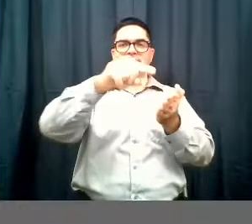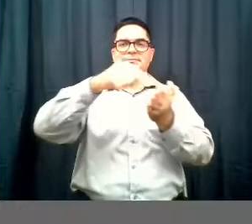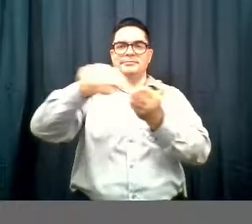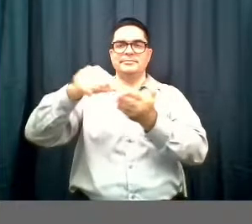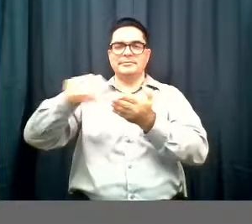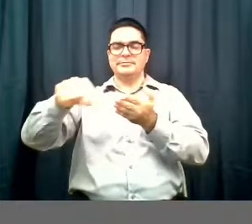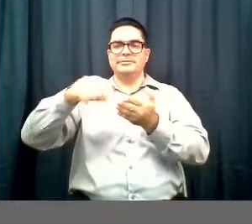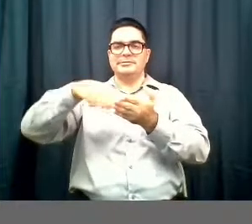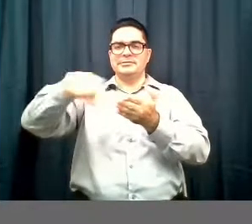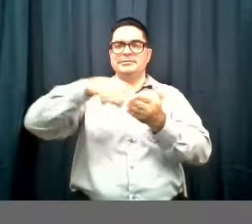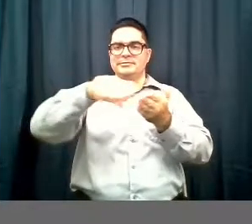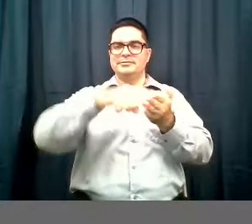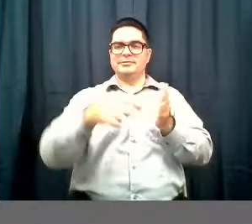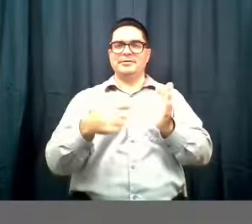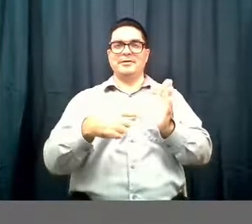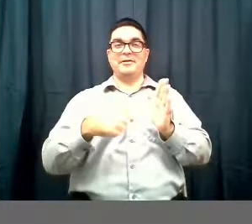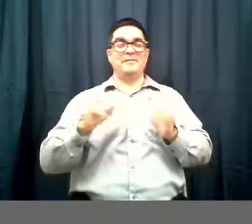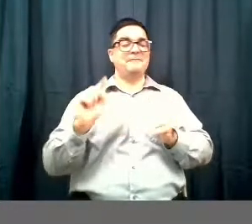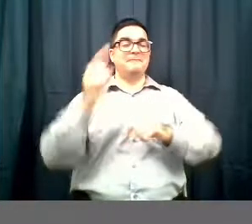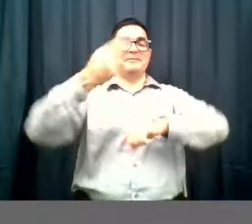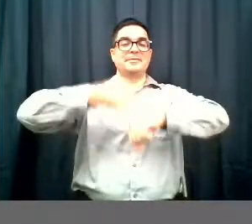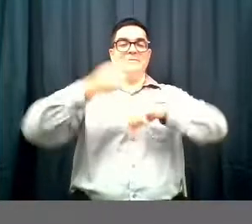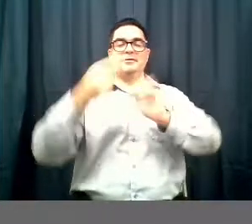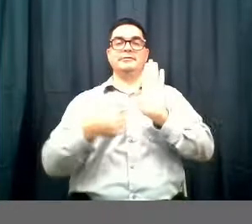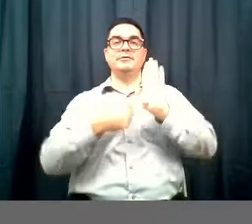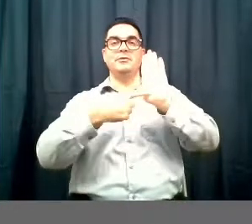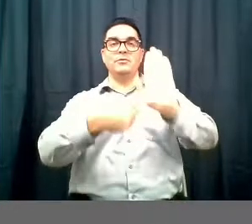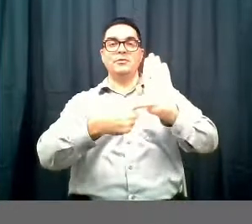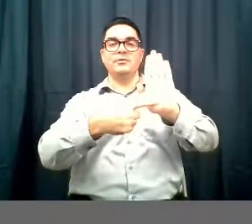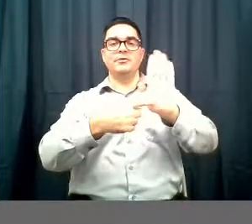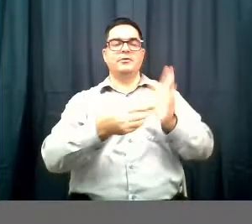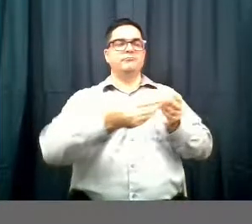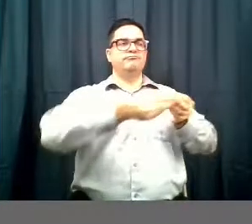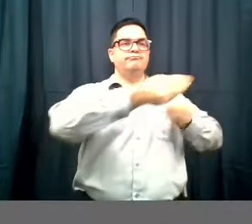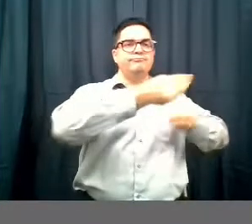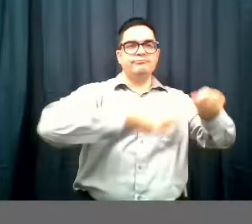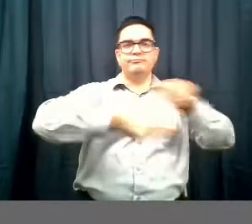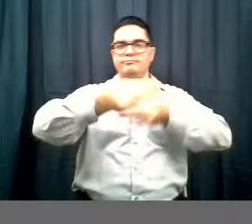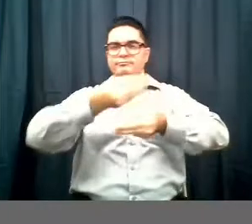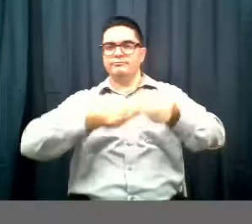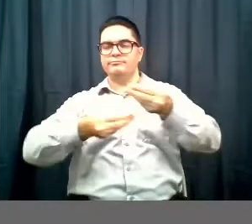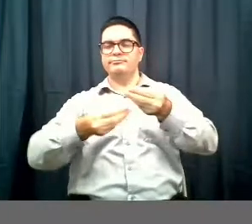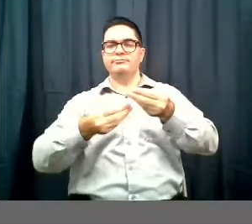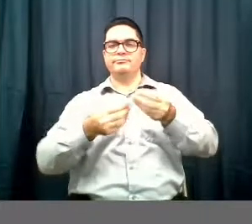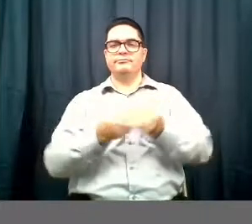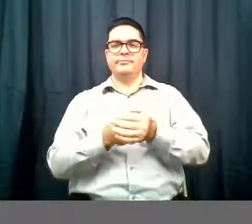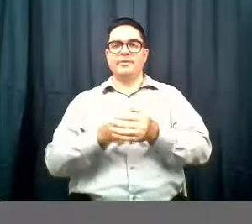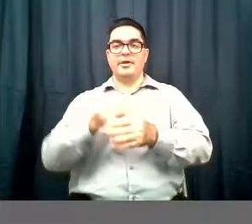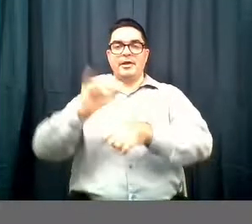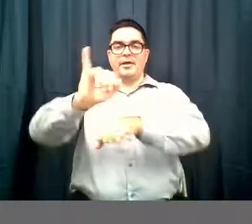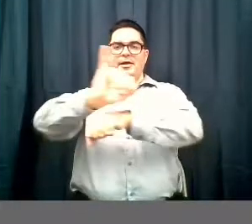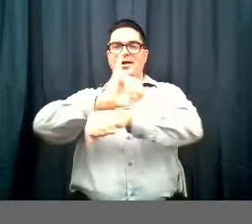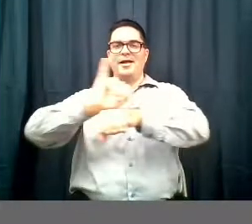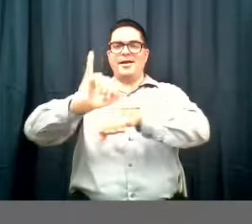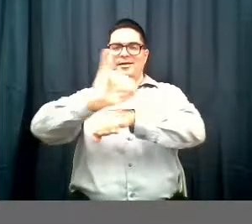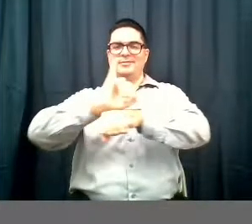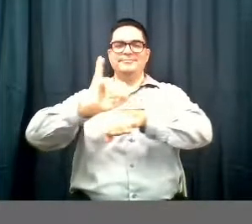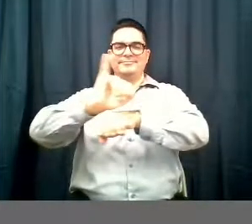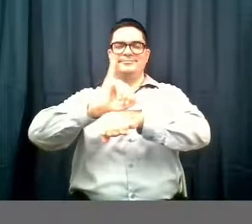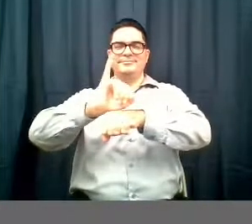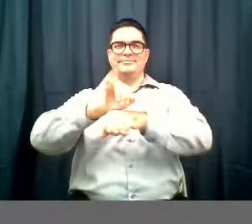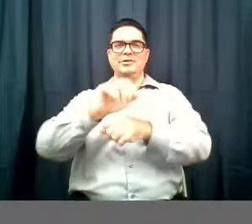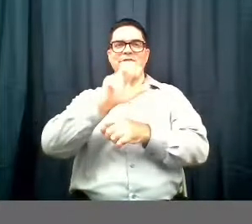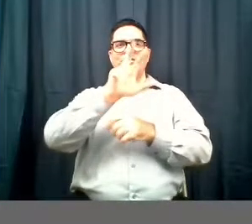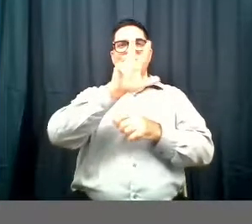of revenues lost and the awards to various industries on the island. That 302 reported